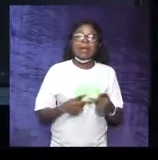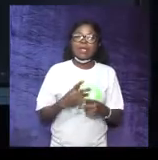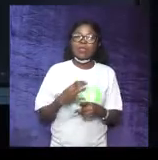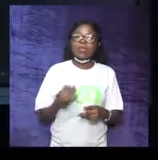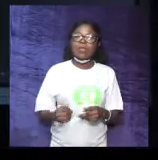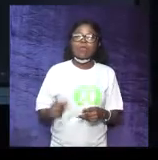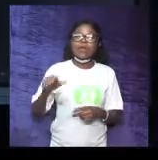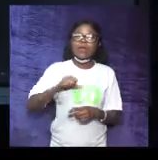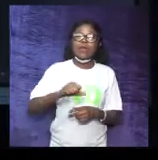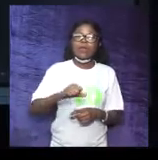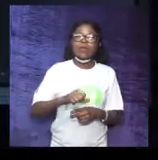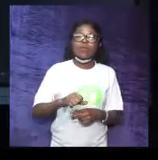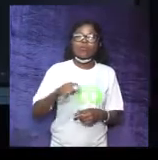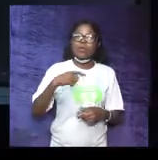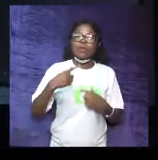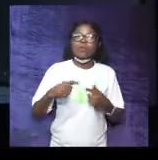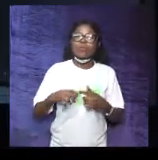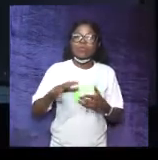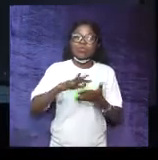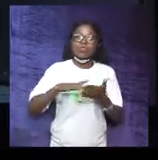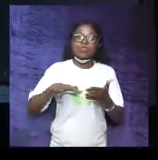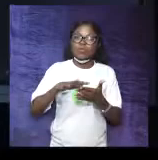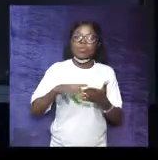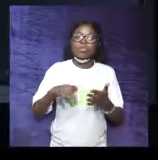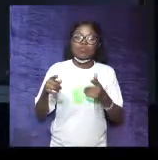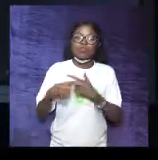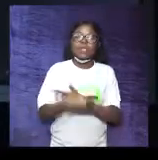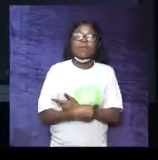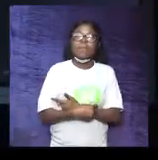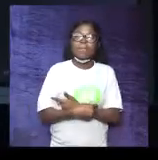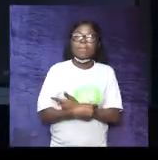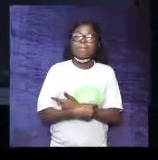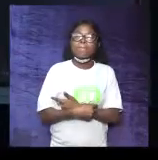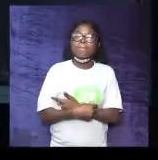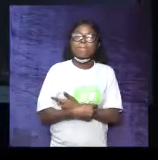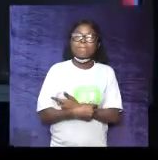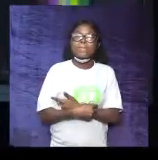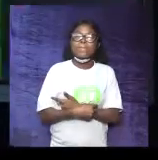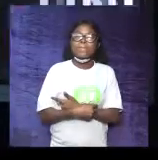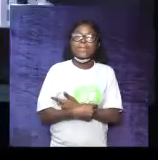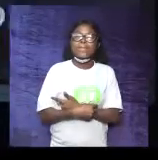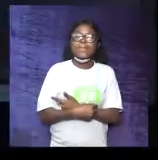give rise to this kind of angles that we are going to study today.